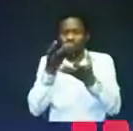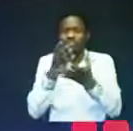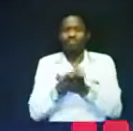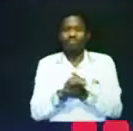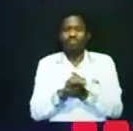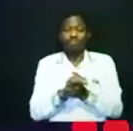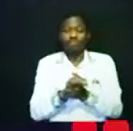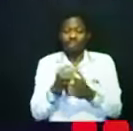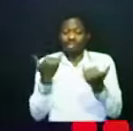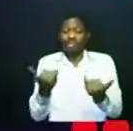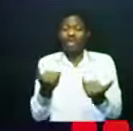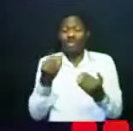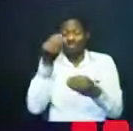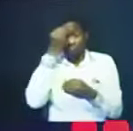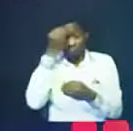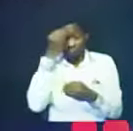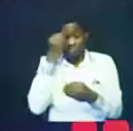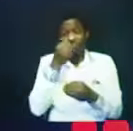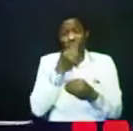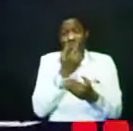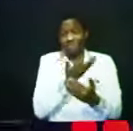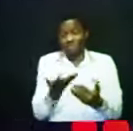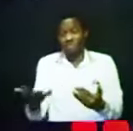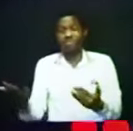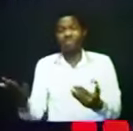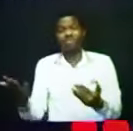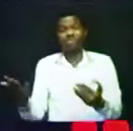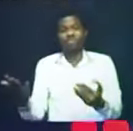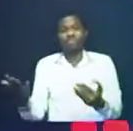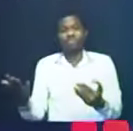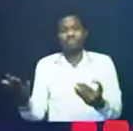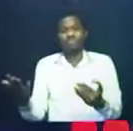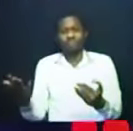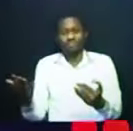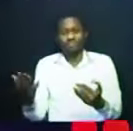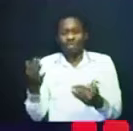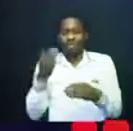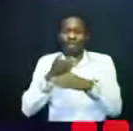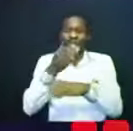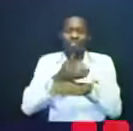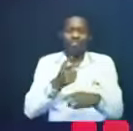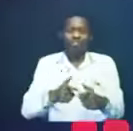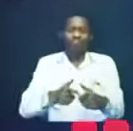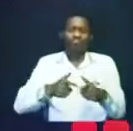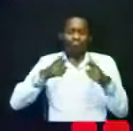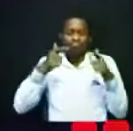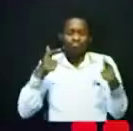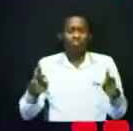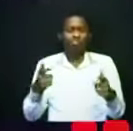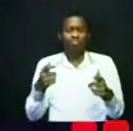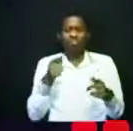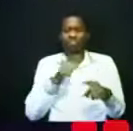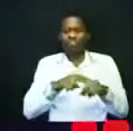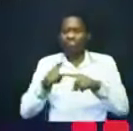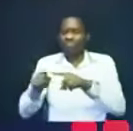Now that you know these things, after a great conference, speakers have